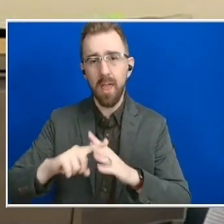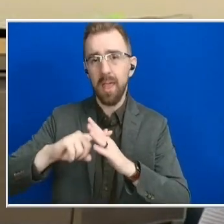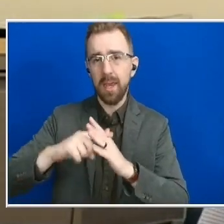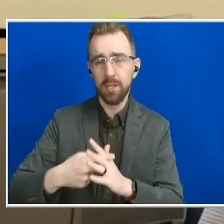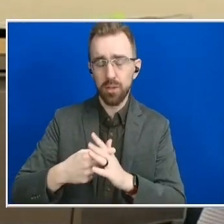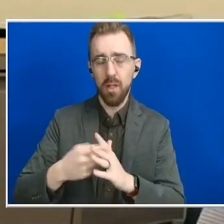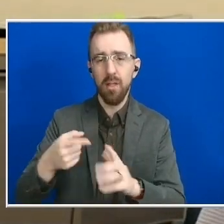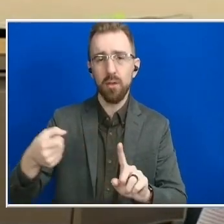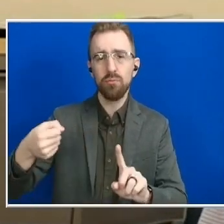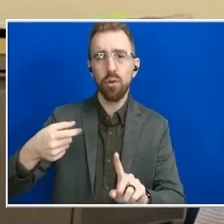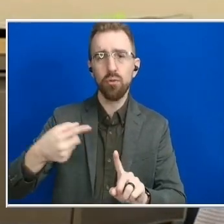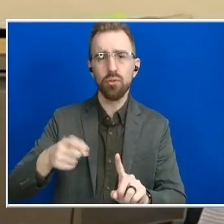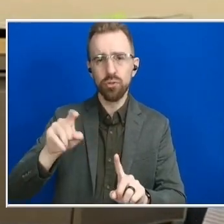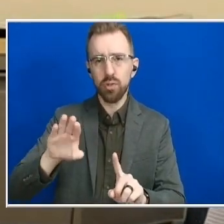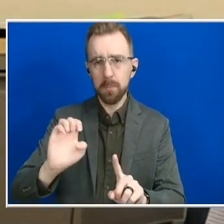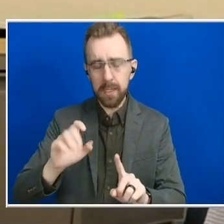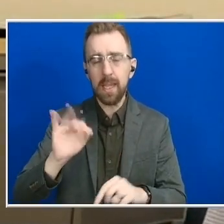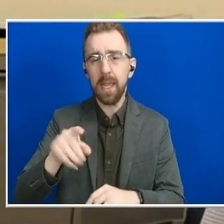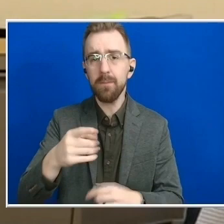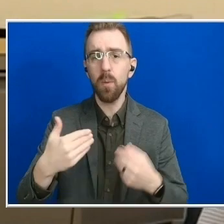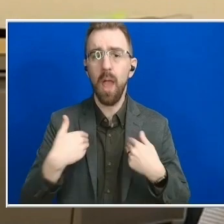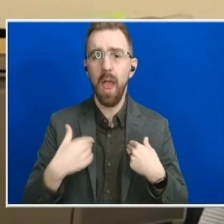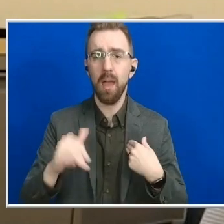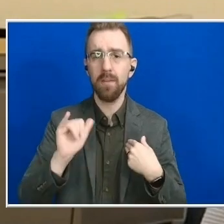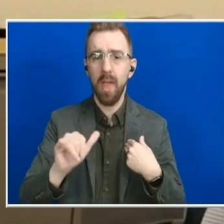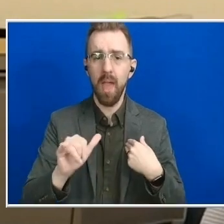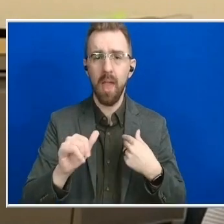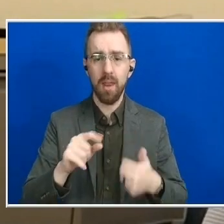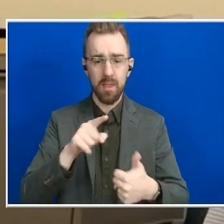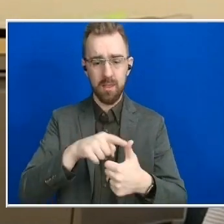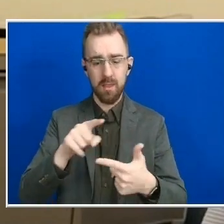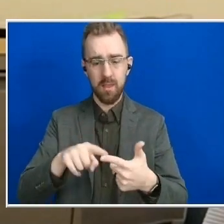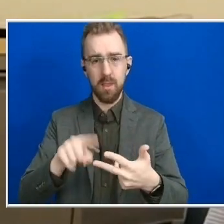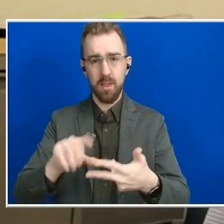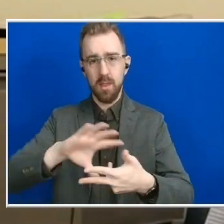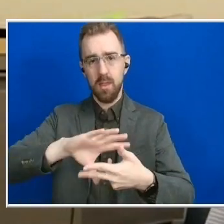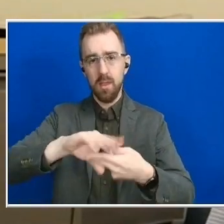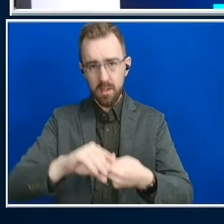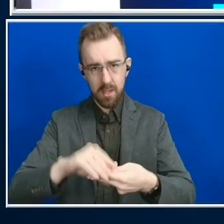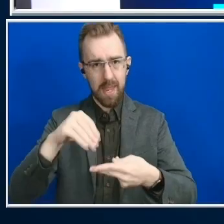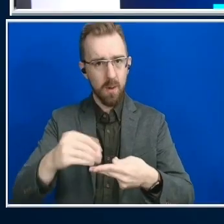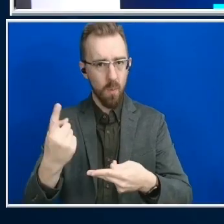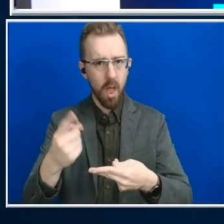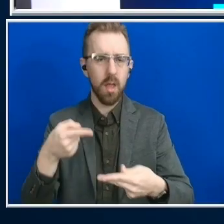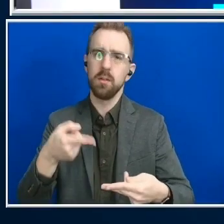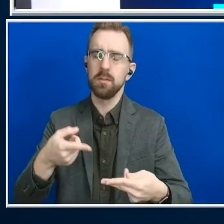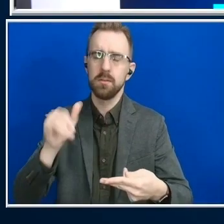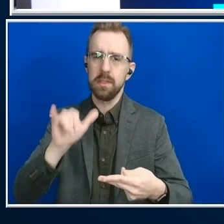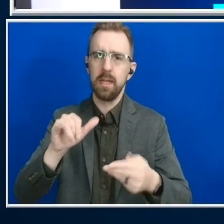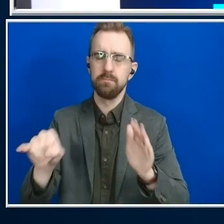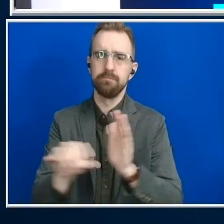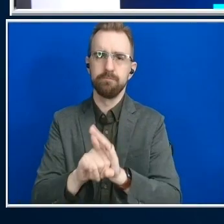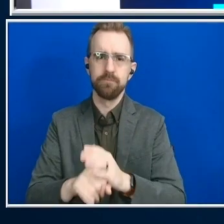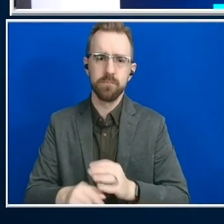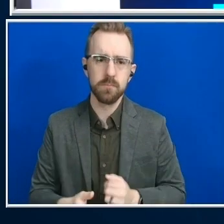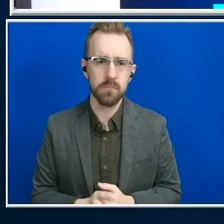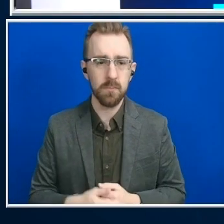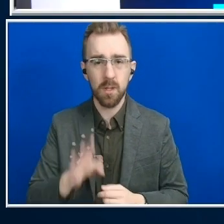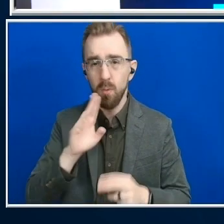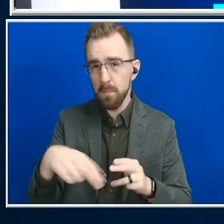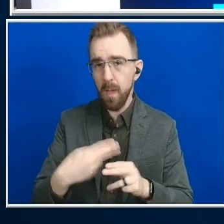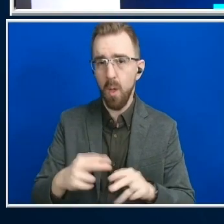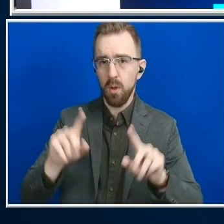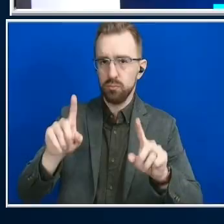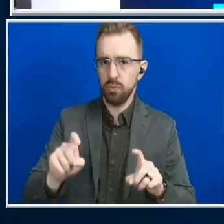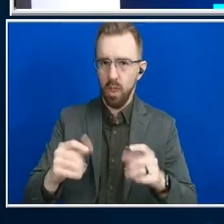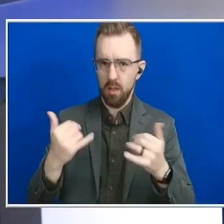trigger should be if you have that constellation of 3 things that we've talked about. So we're talking about a trial today. Dr.